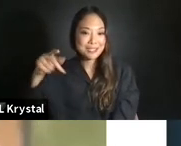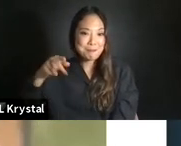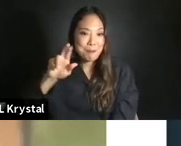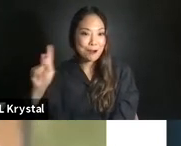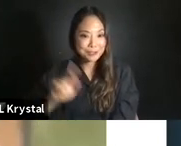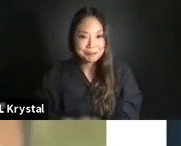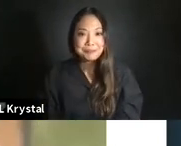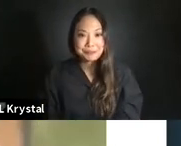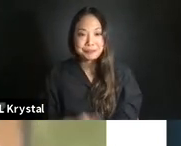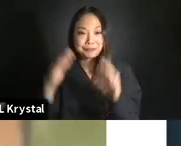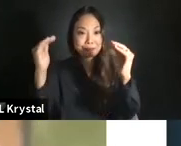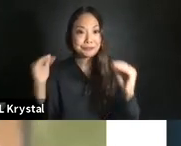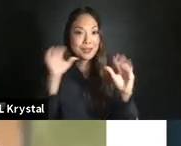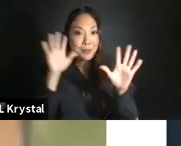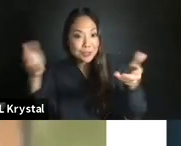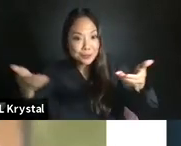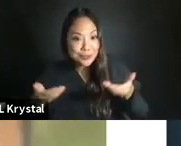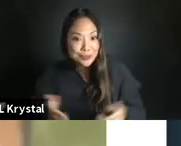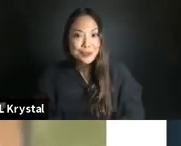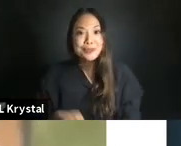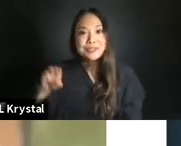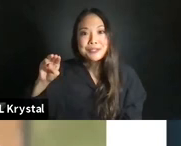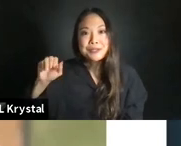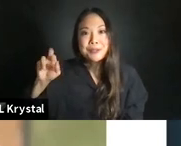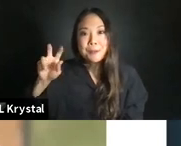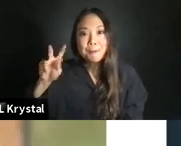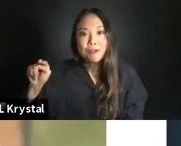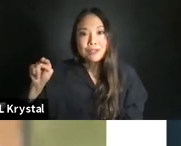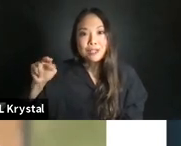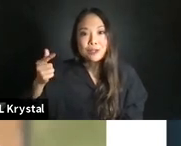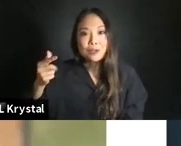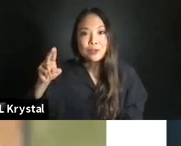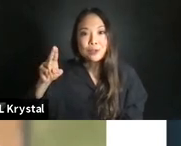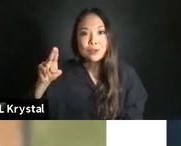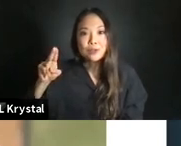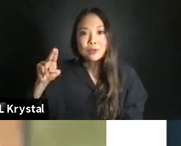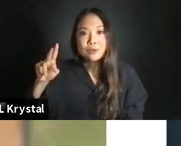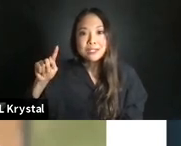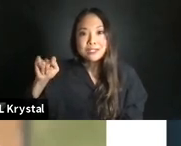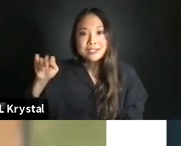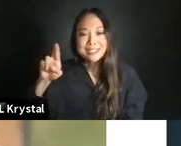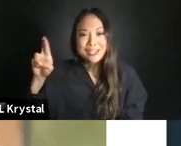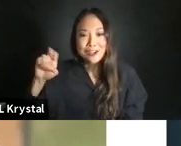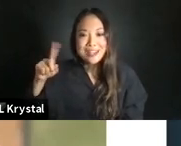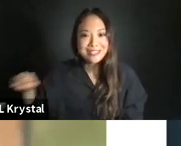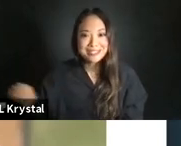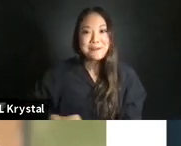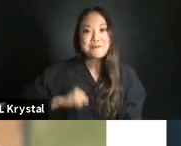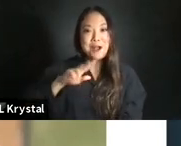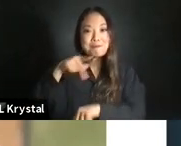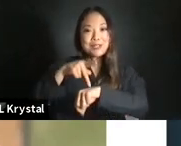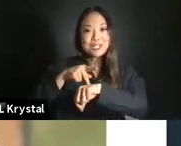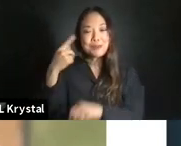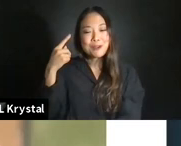next i'd like to introduce marvin gutierrez he's the proud principal of the timothy middle school he is